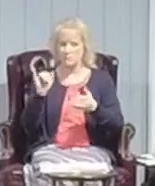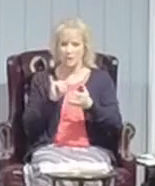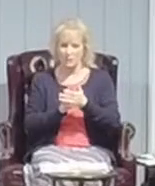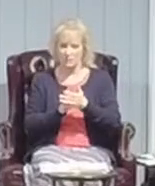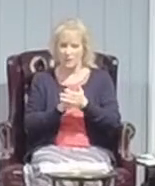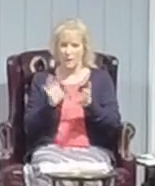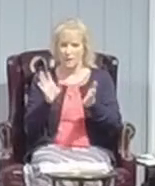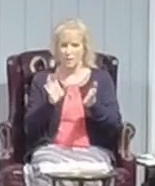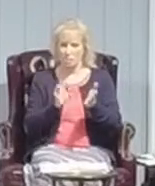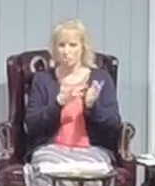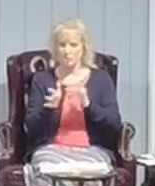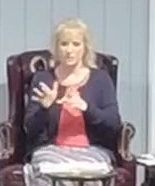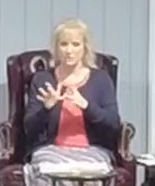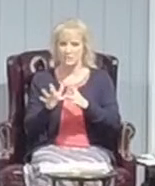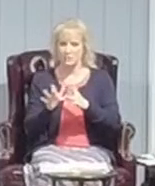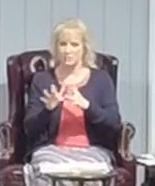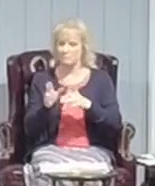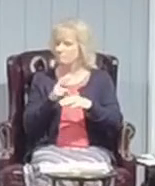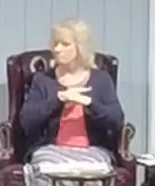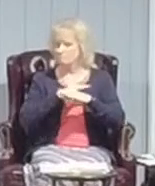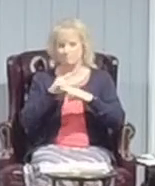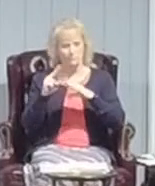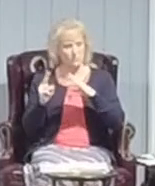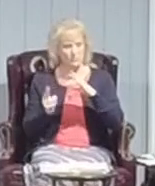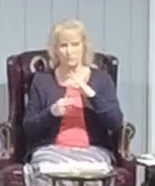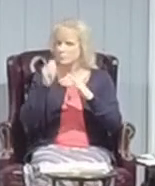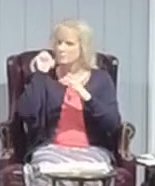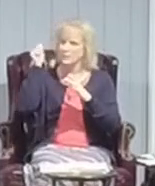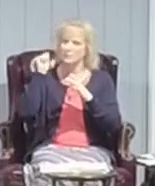not submit himself to.